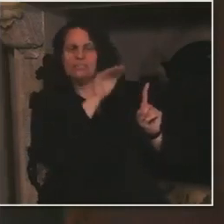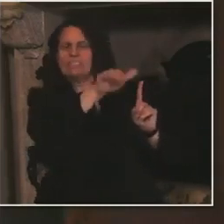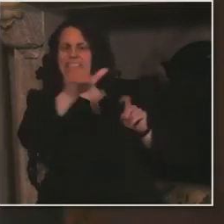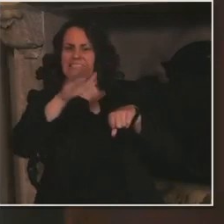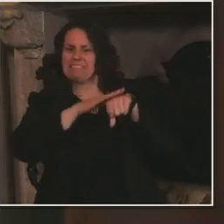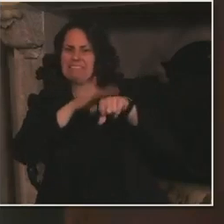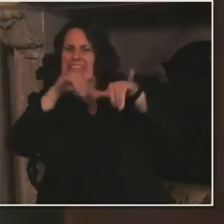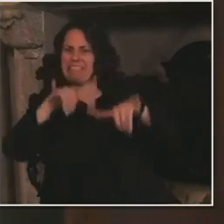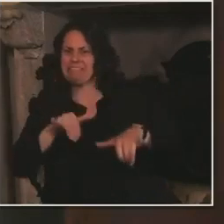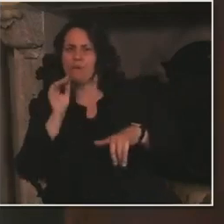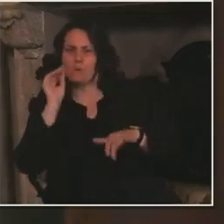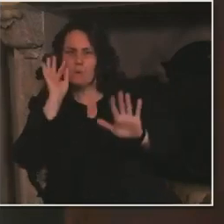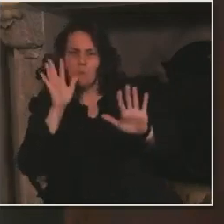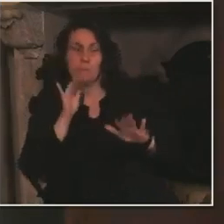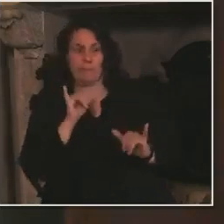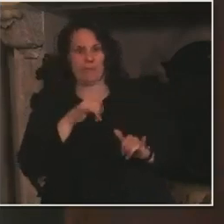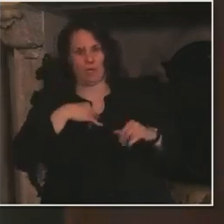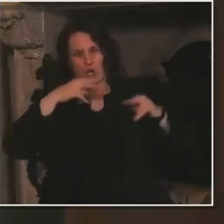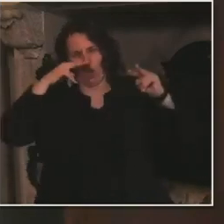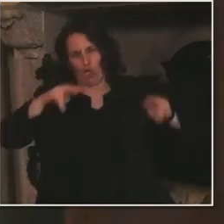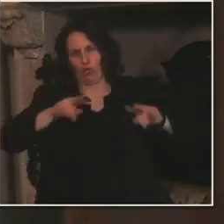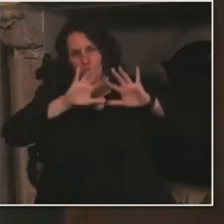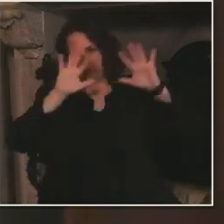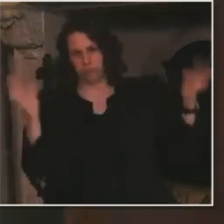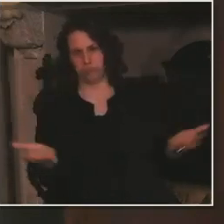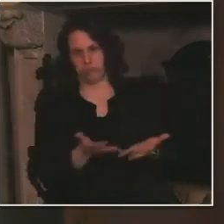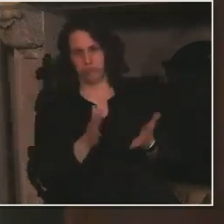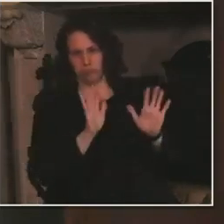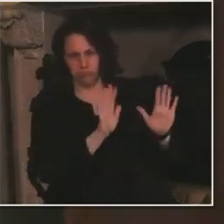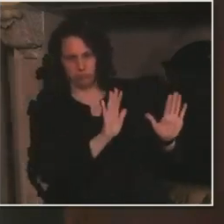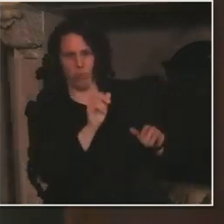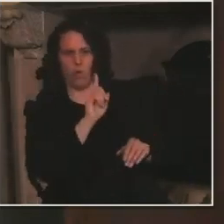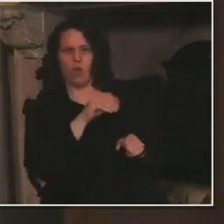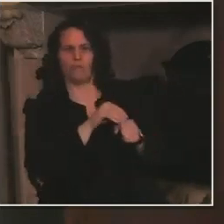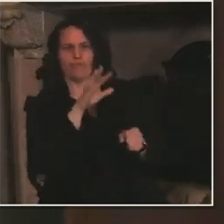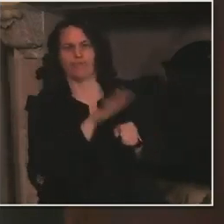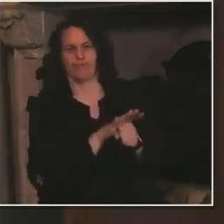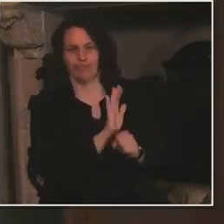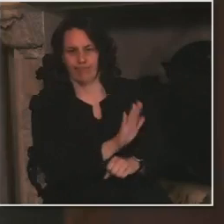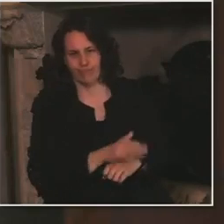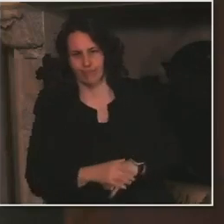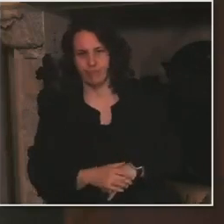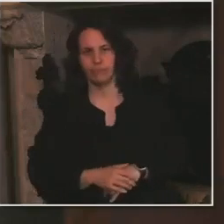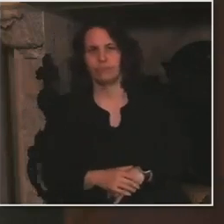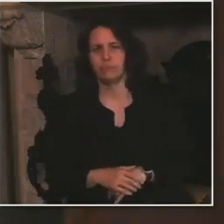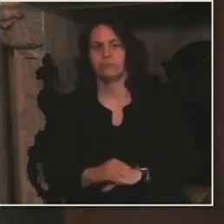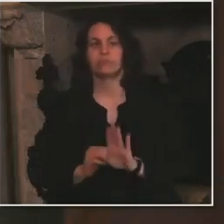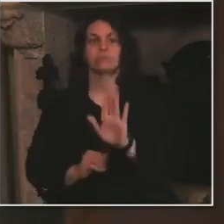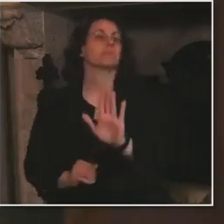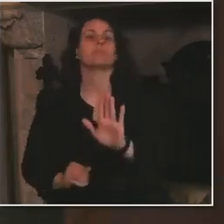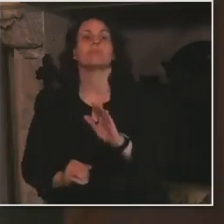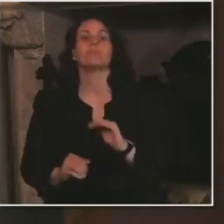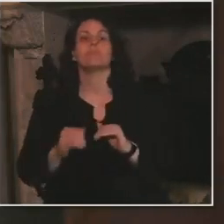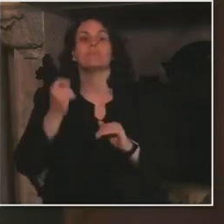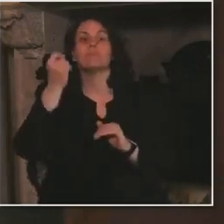communities that where spread is happening, but again, coming out of exposure in the